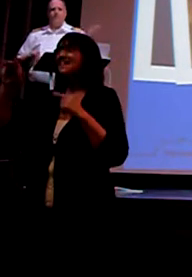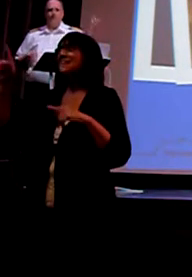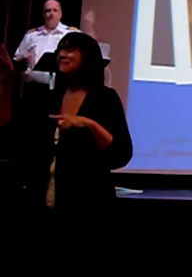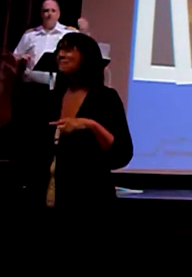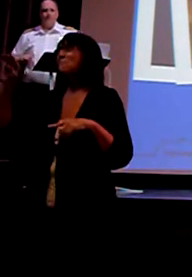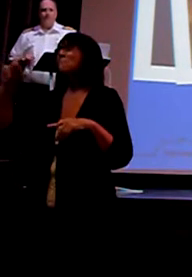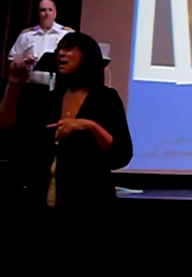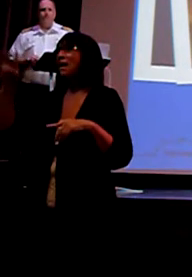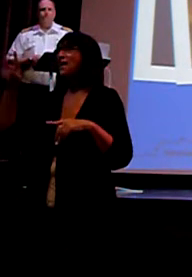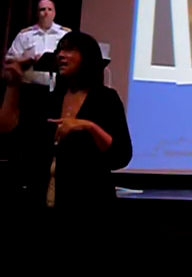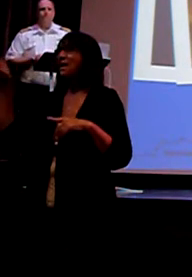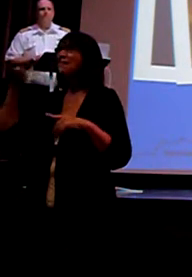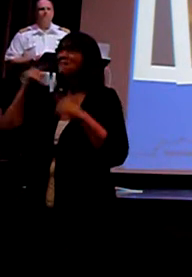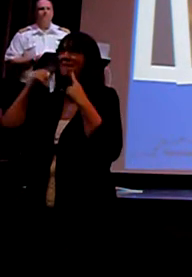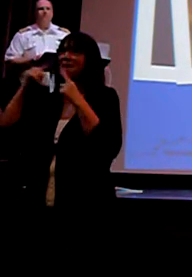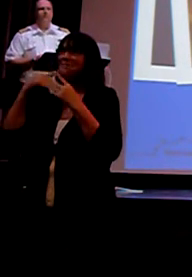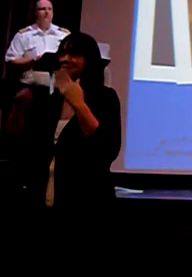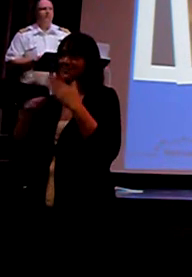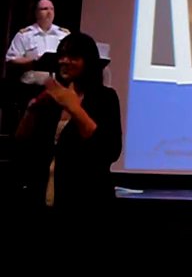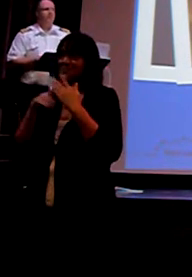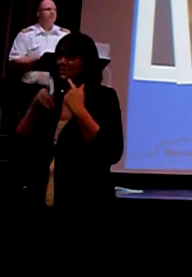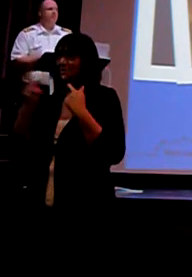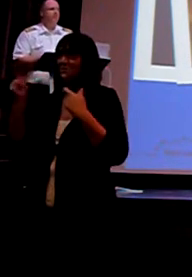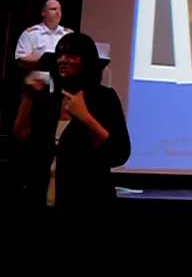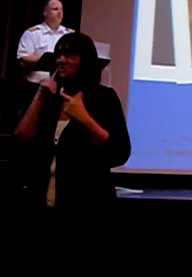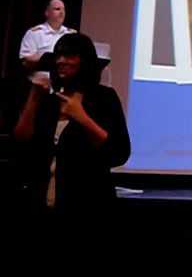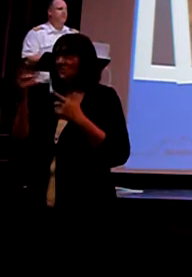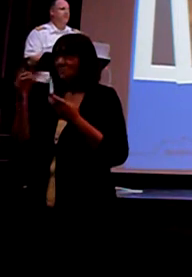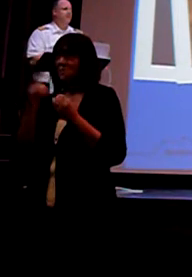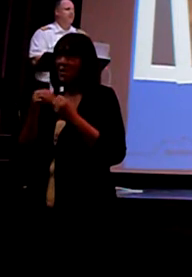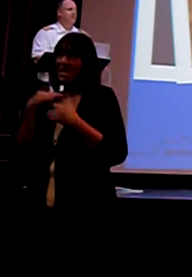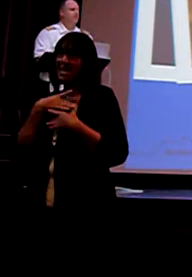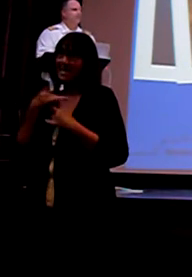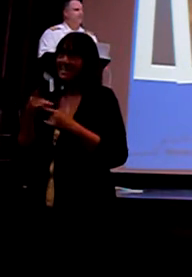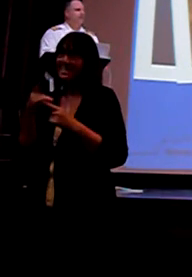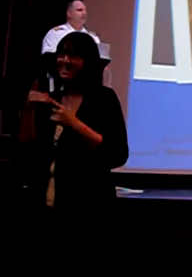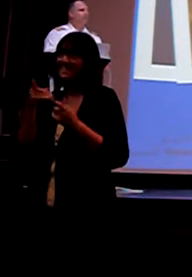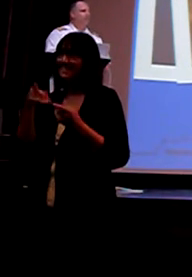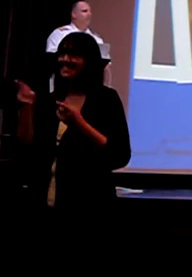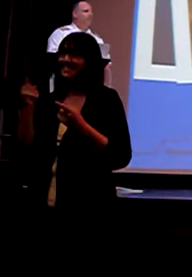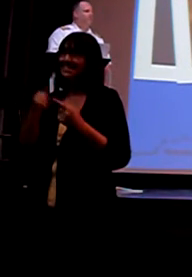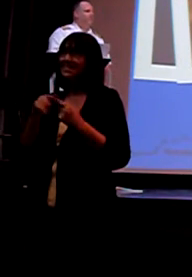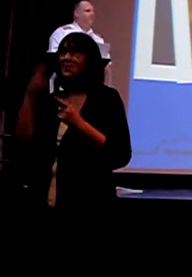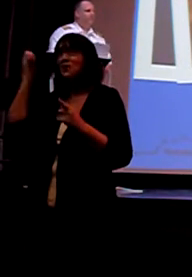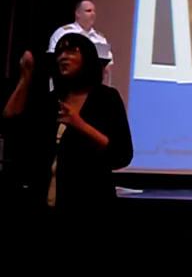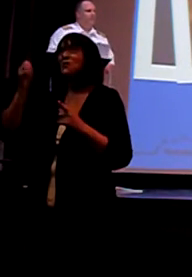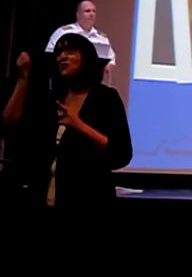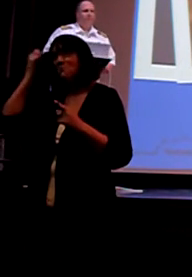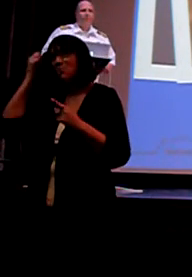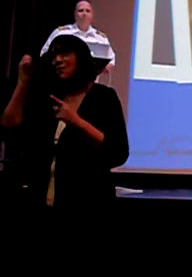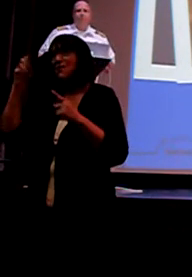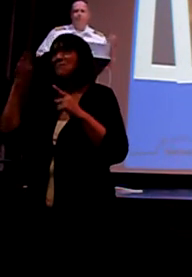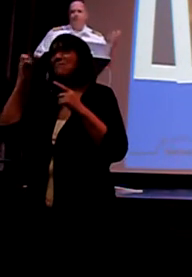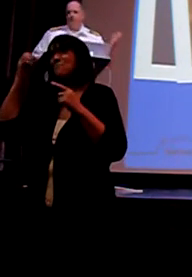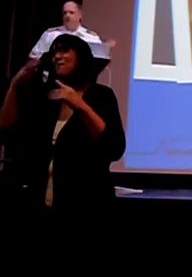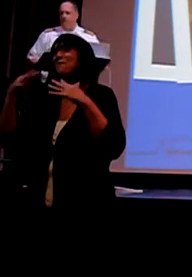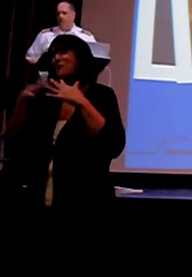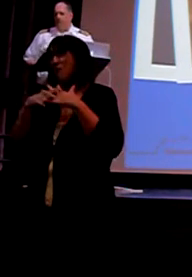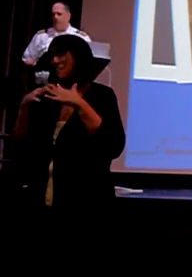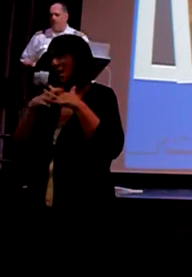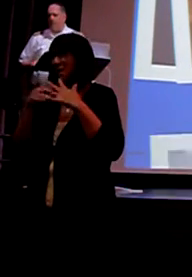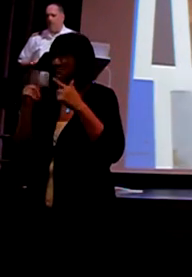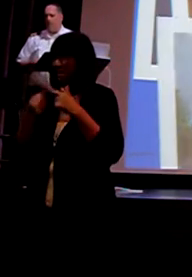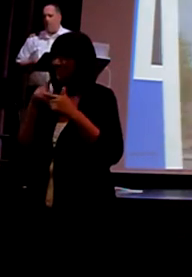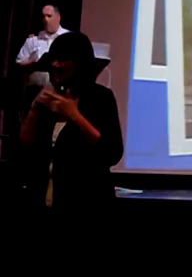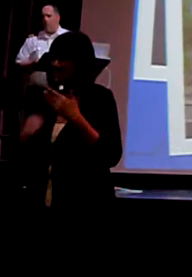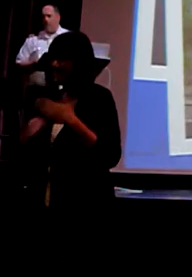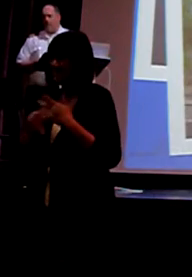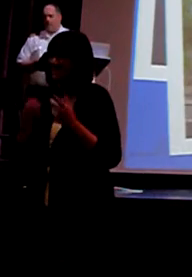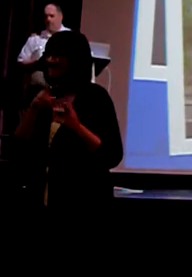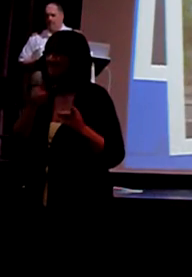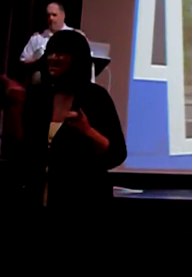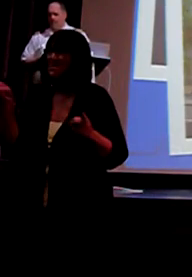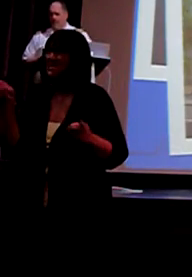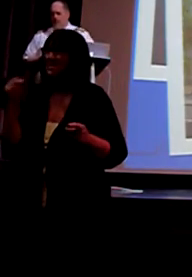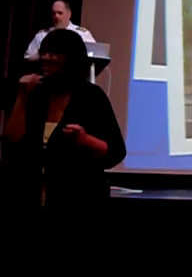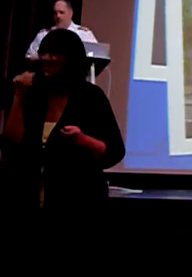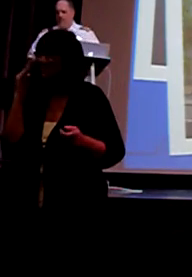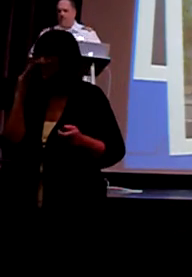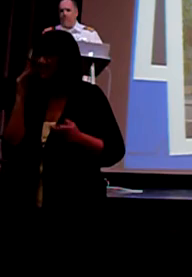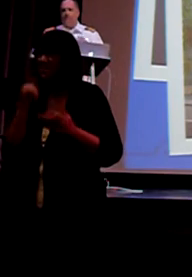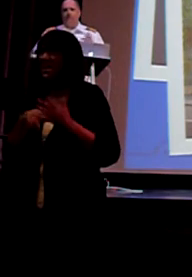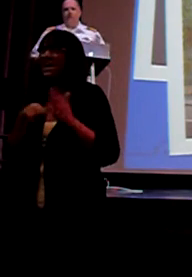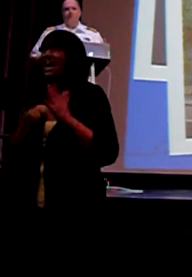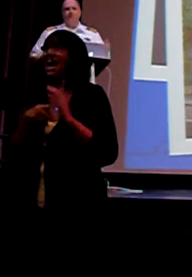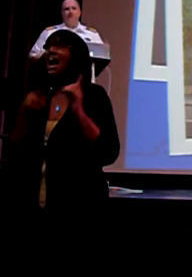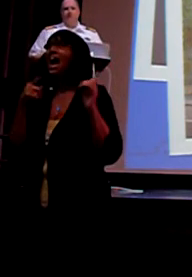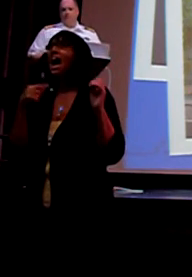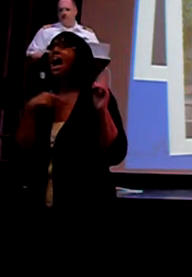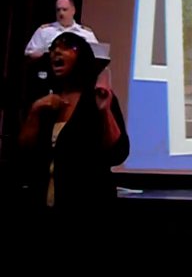Tessier, that most of you that are interested in European football would know about. And